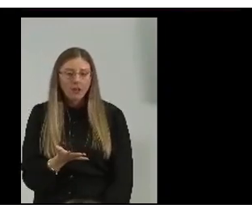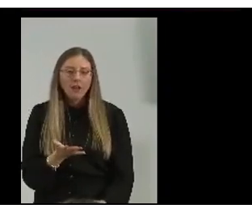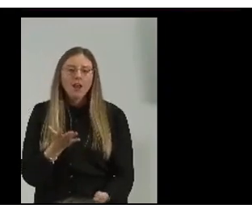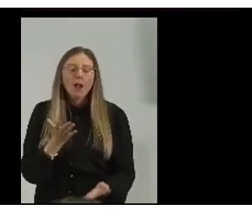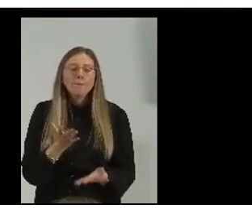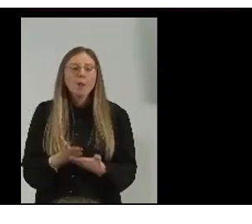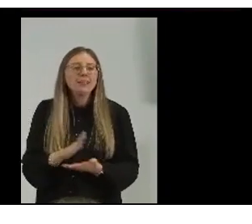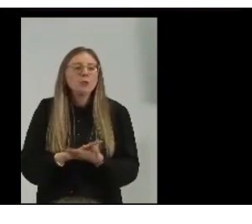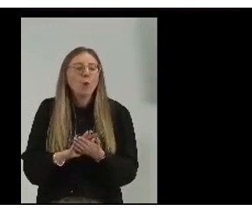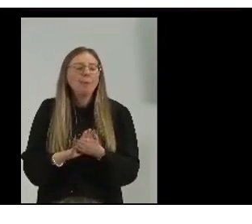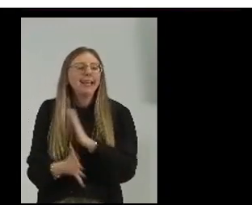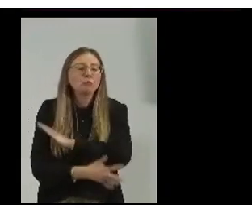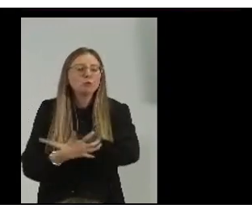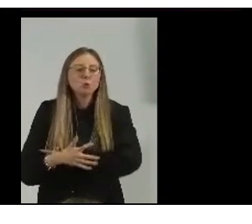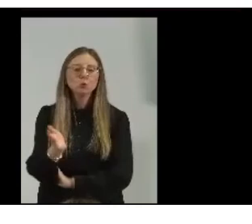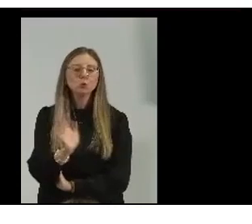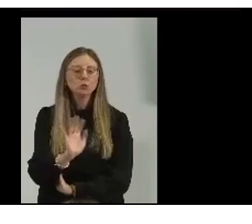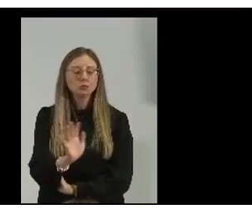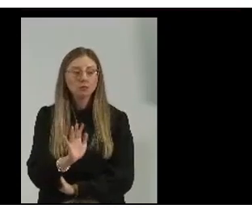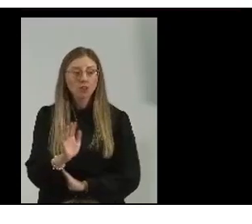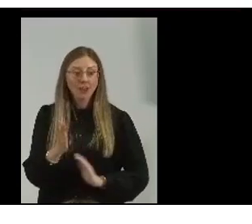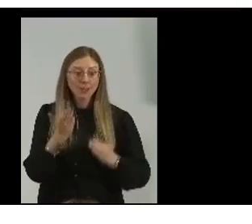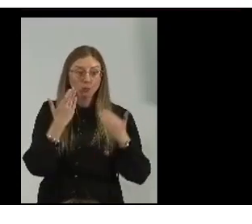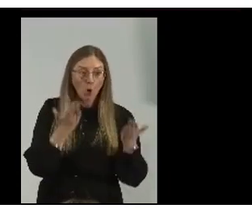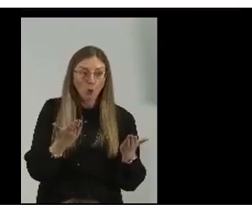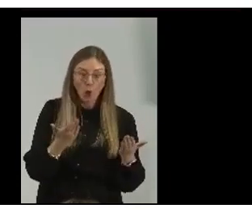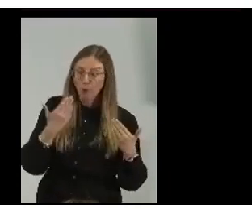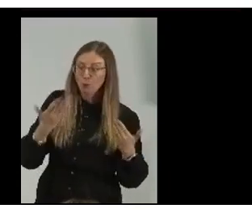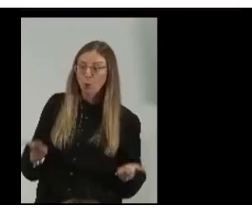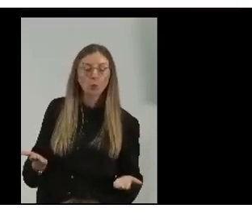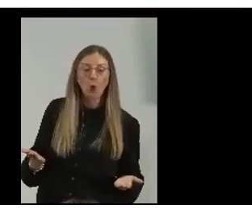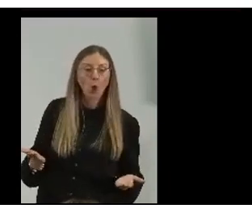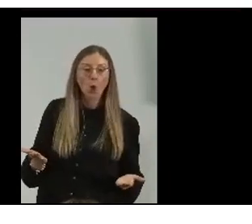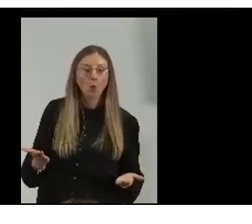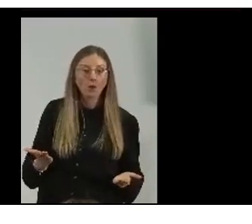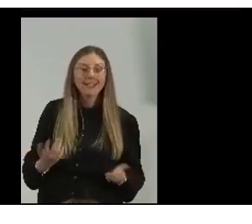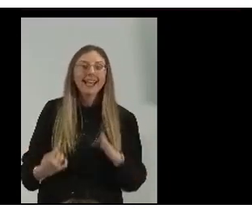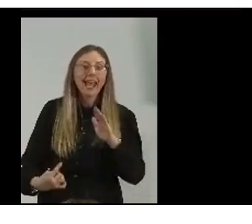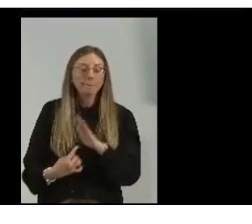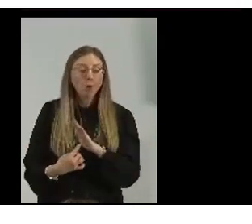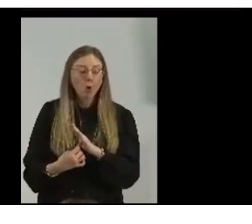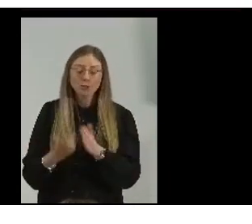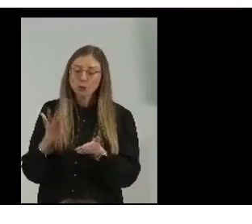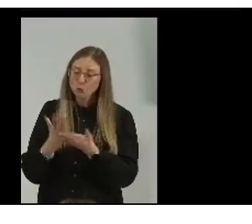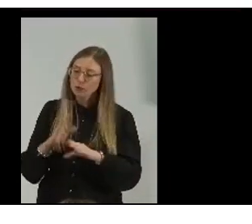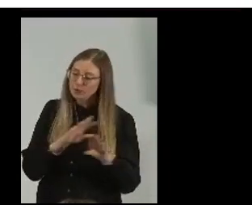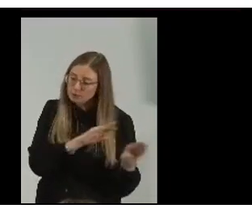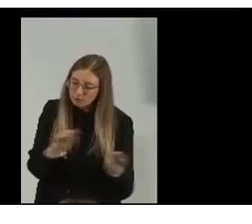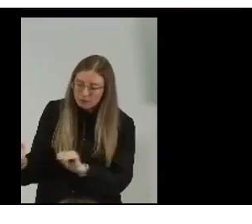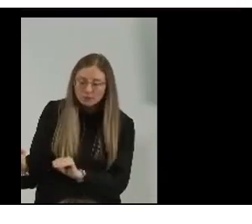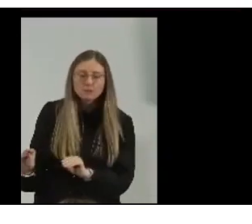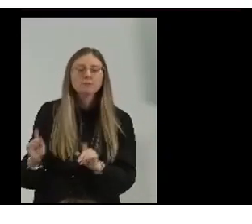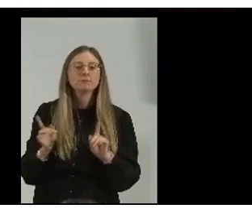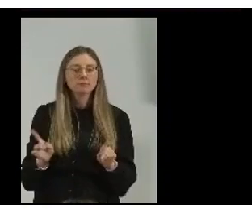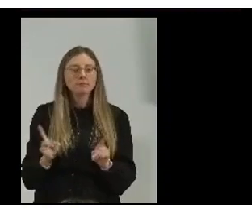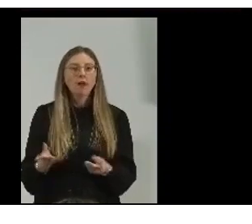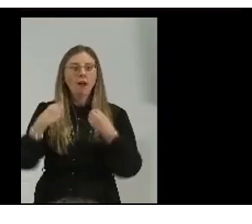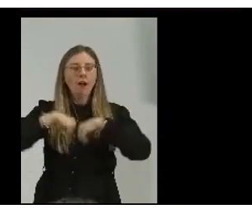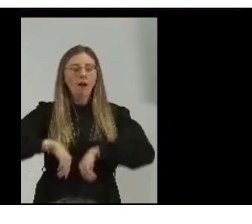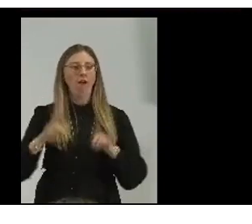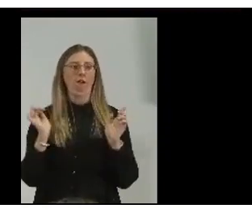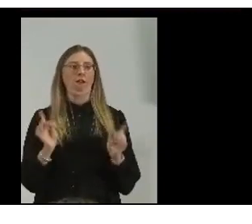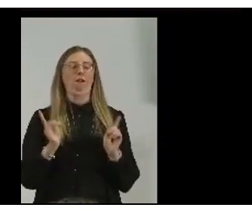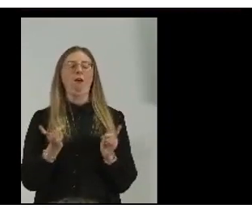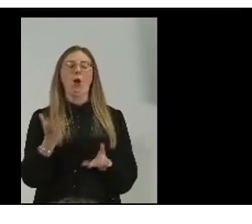very innocent place. What you don't know, and you can't act on it. You can't budget for it. And for me, what I find to be a struggle,